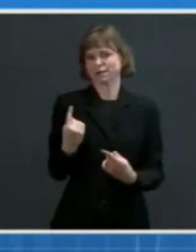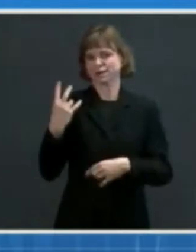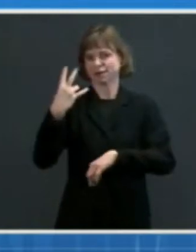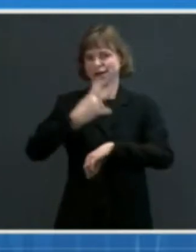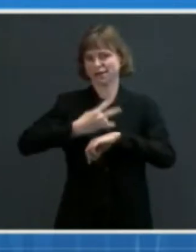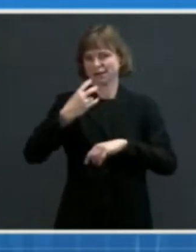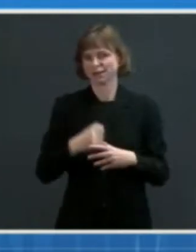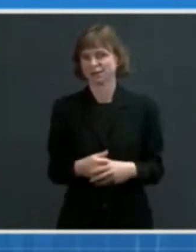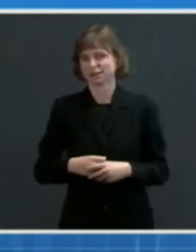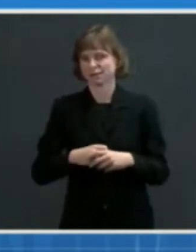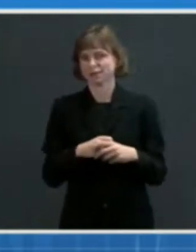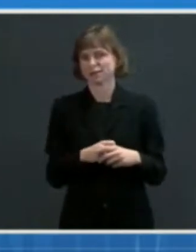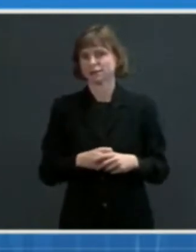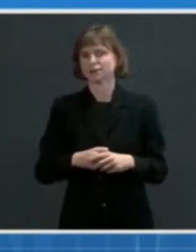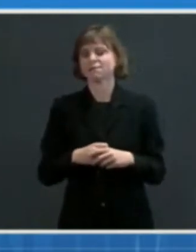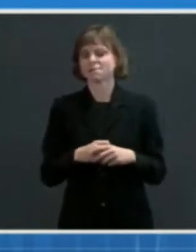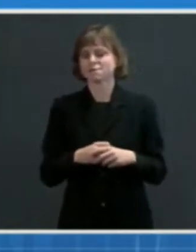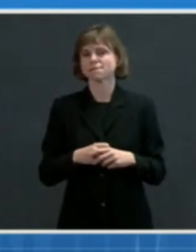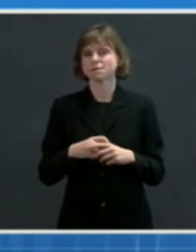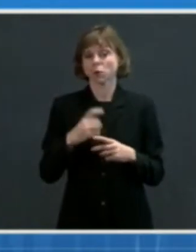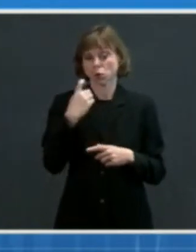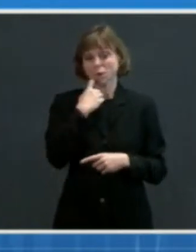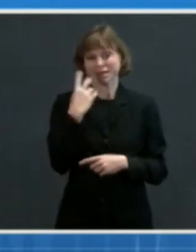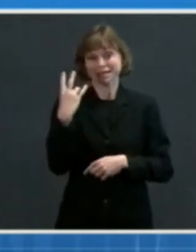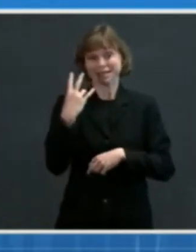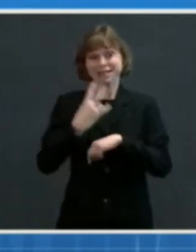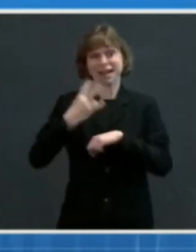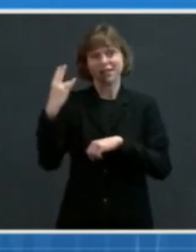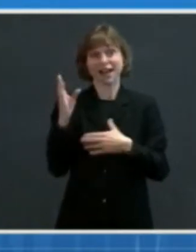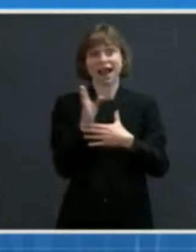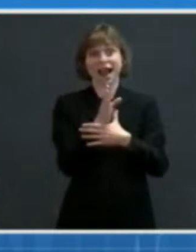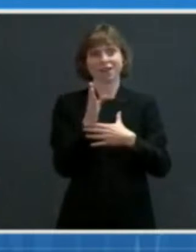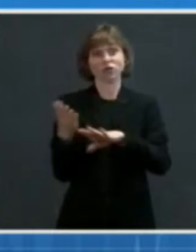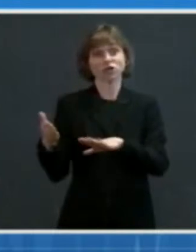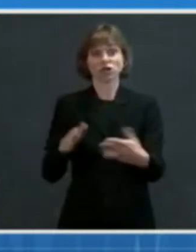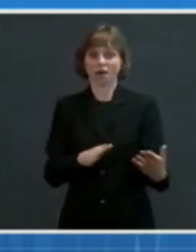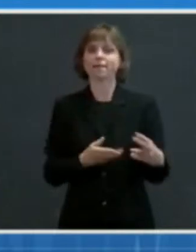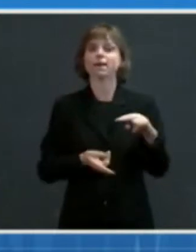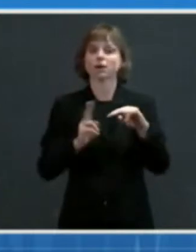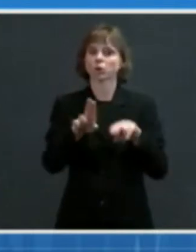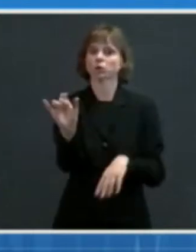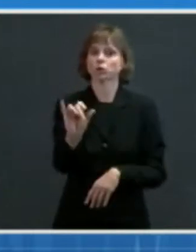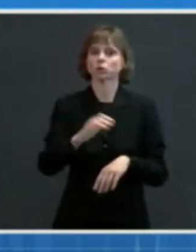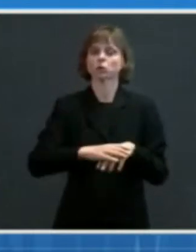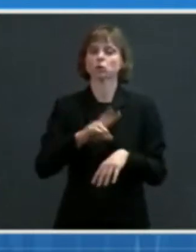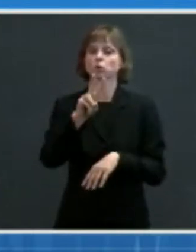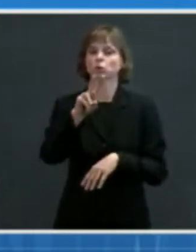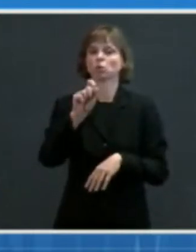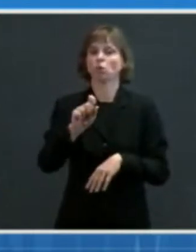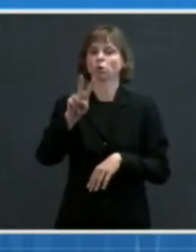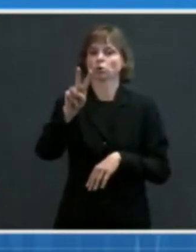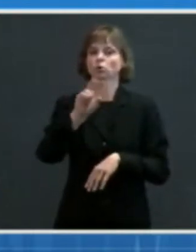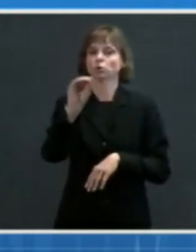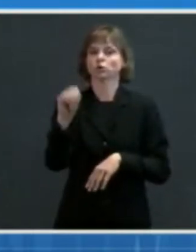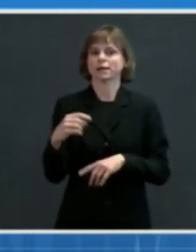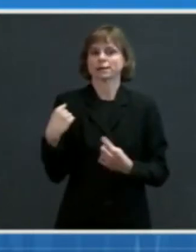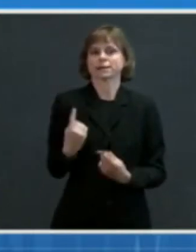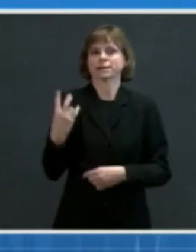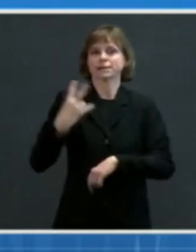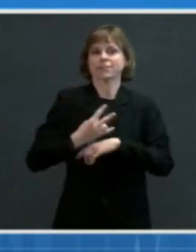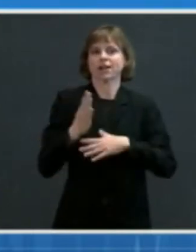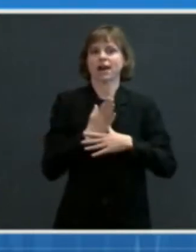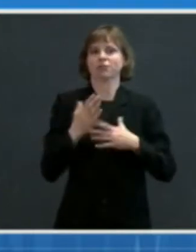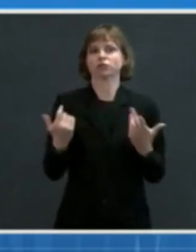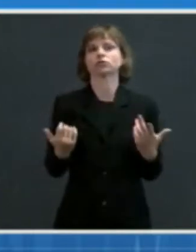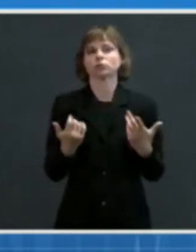days. The most recent 7-day average of deaths also increased 2.2% from the previous 7 days, to